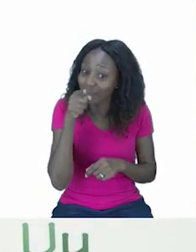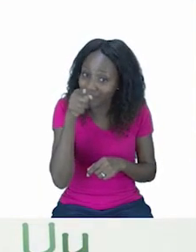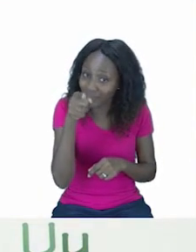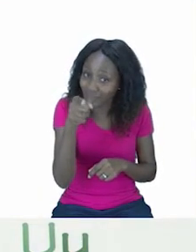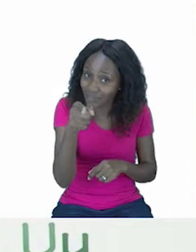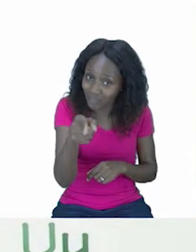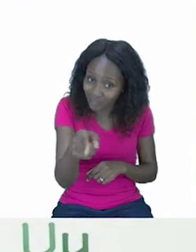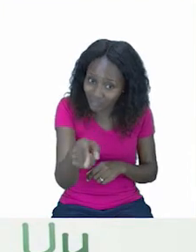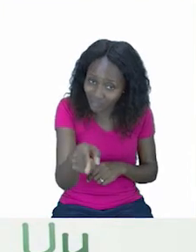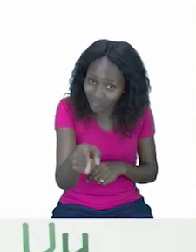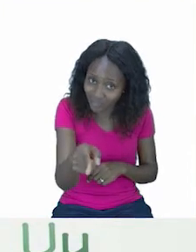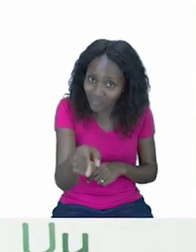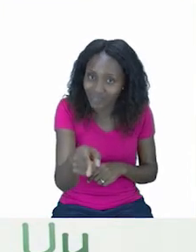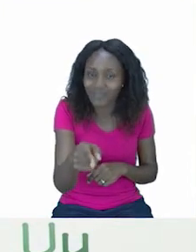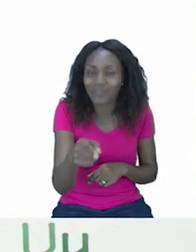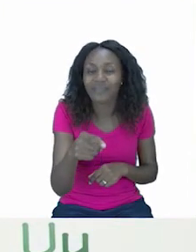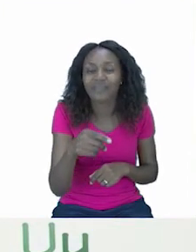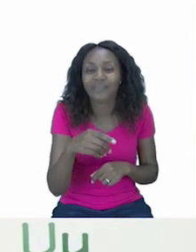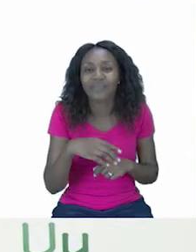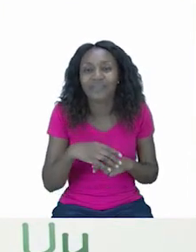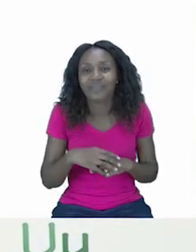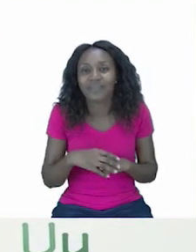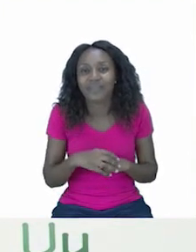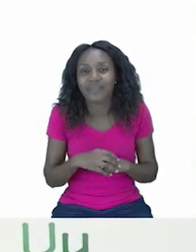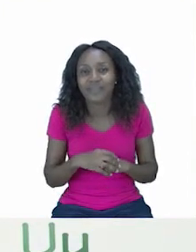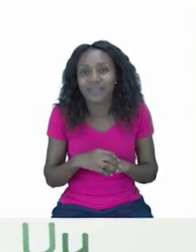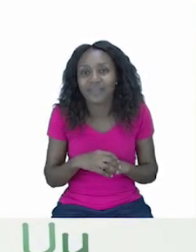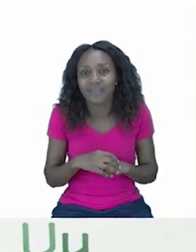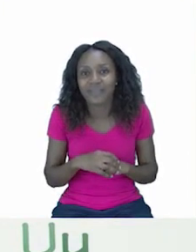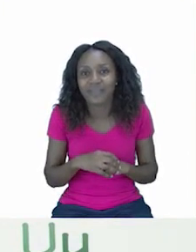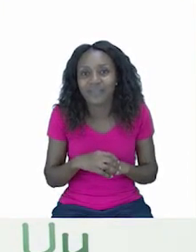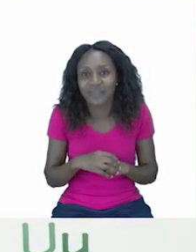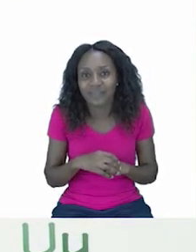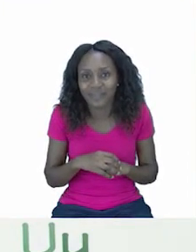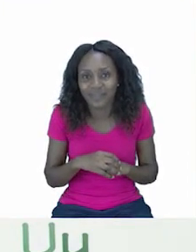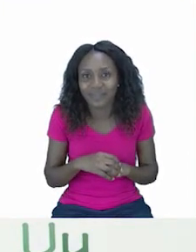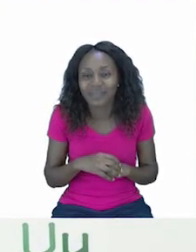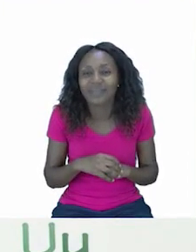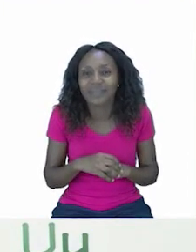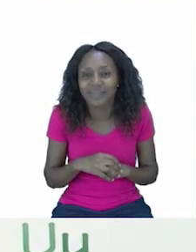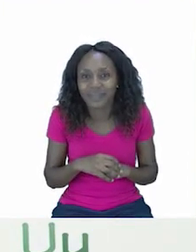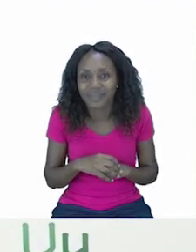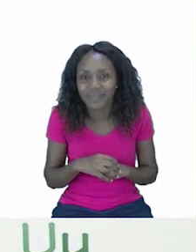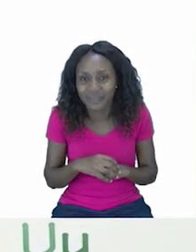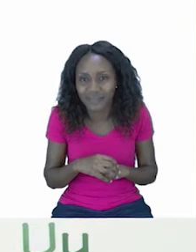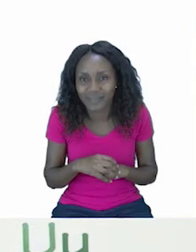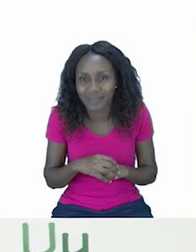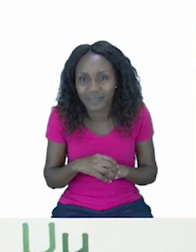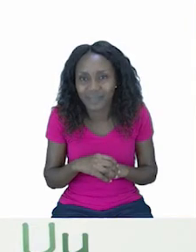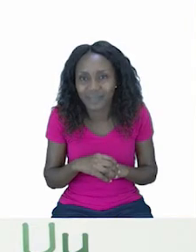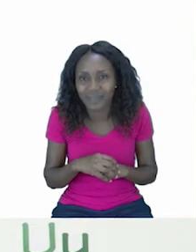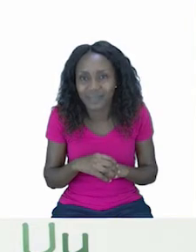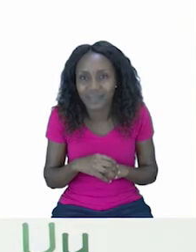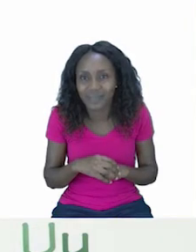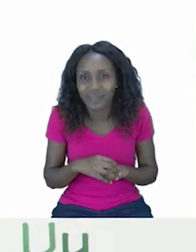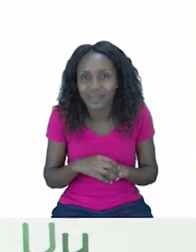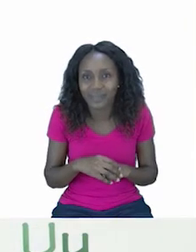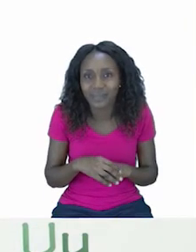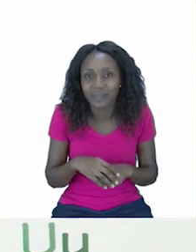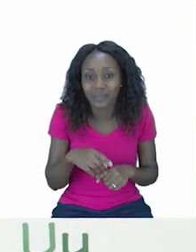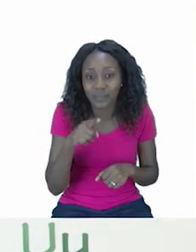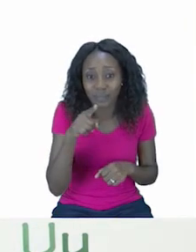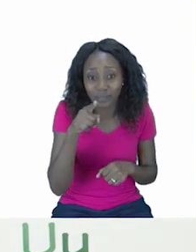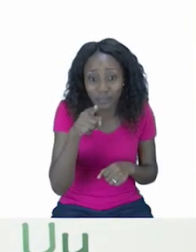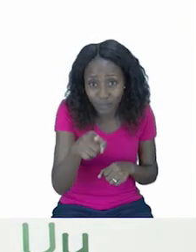say you. That is the next pronoun that I want you to learn. You